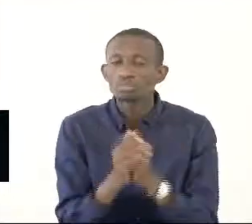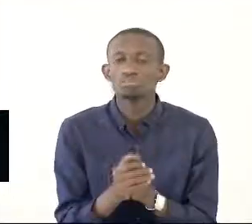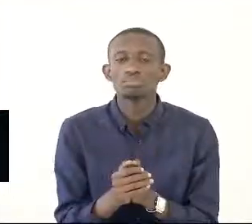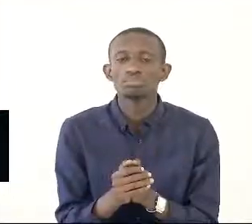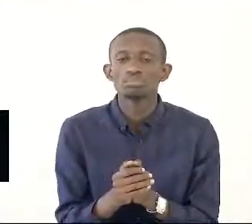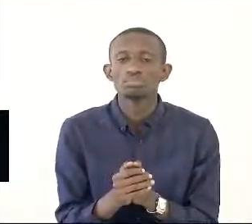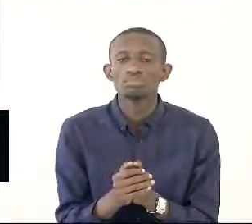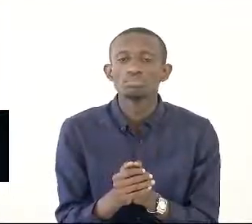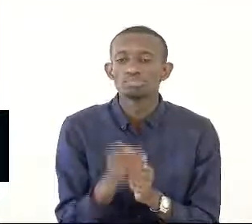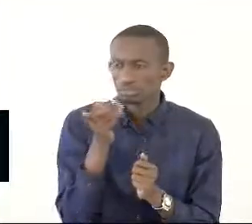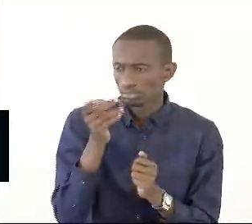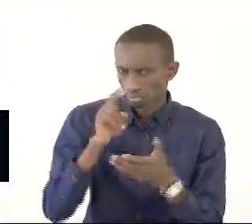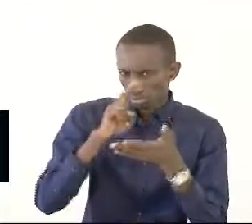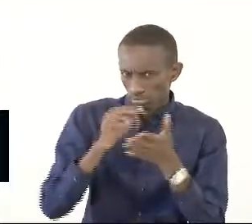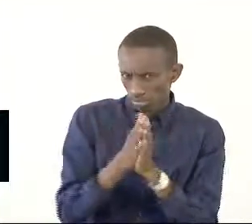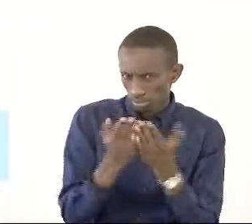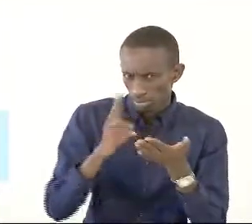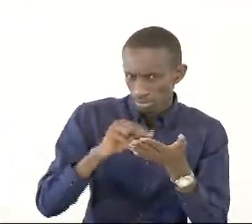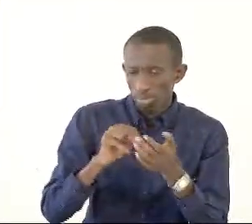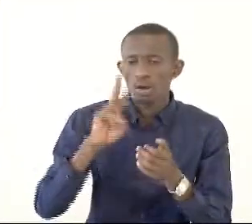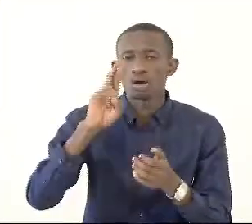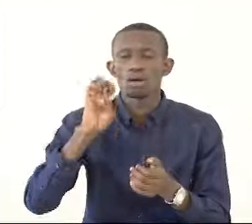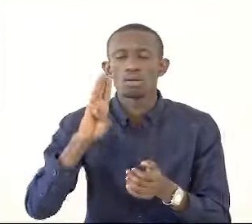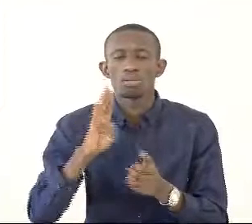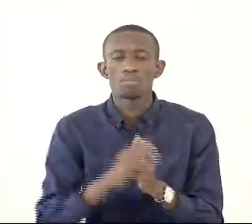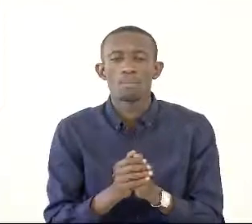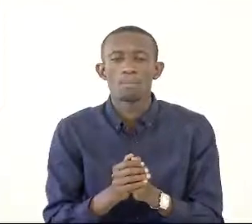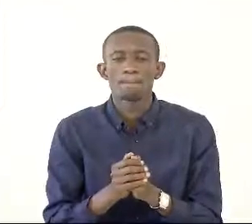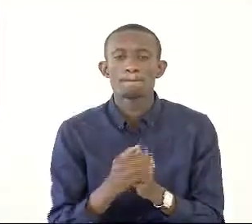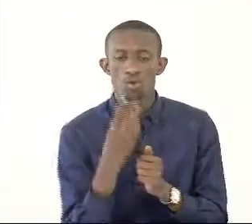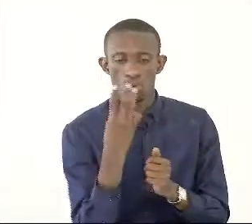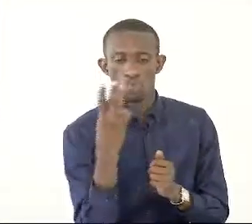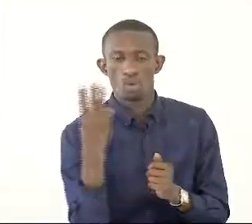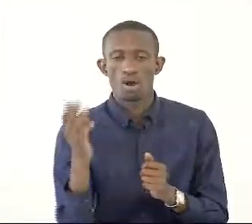you have from a REB website, okay? So this is page